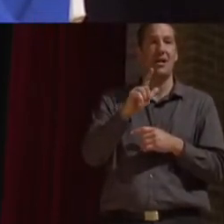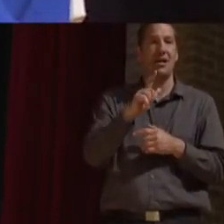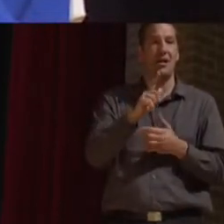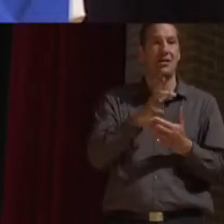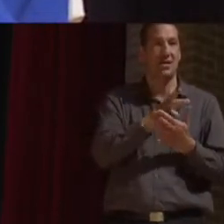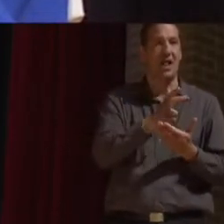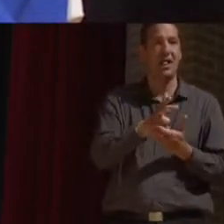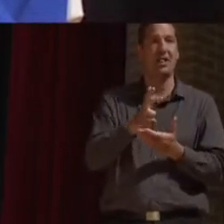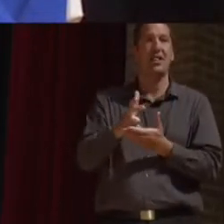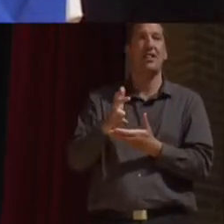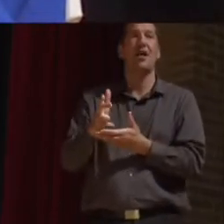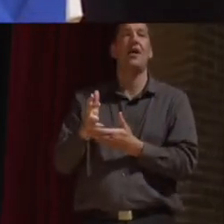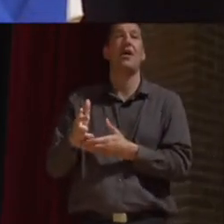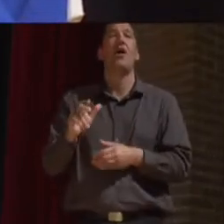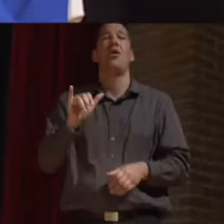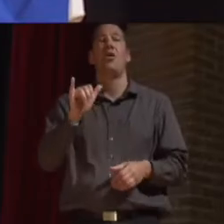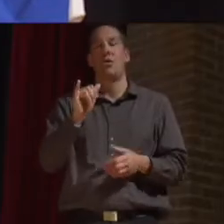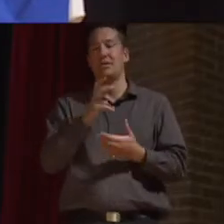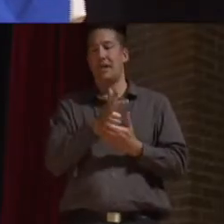then